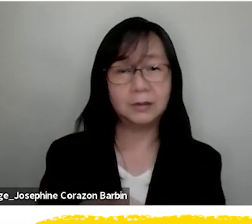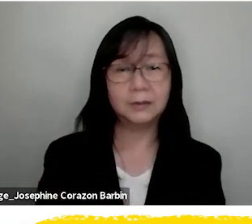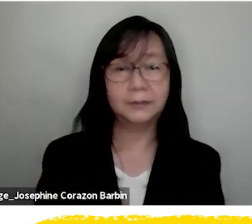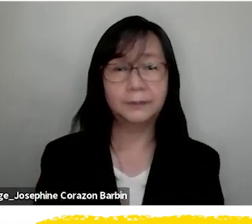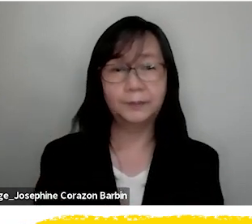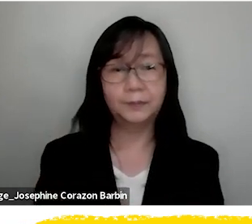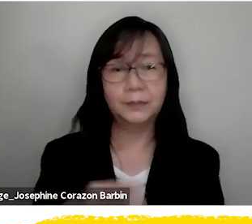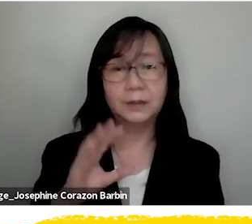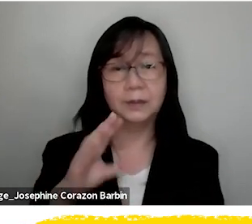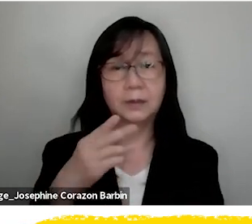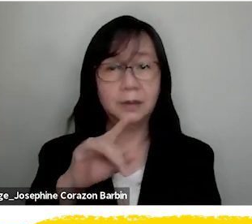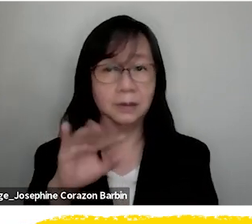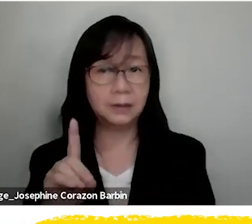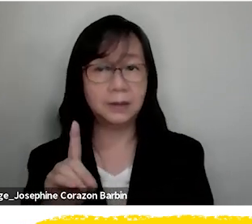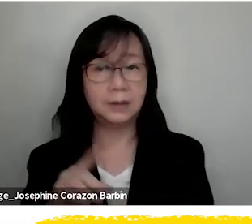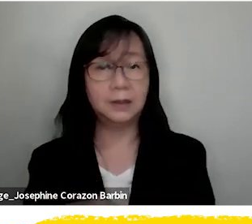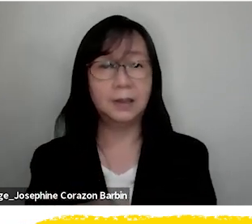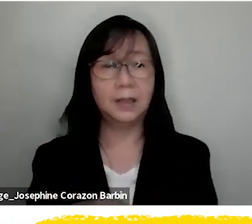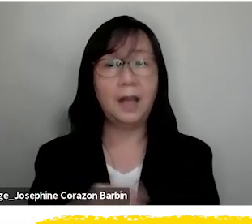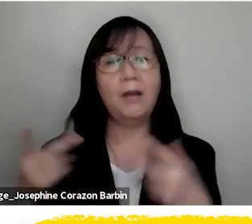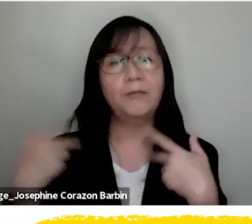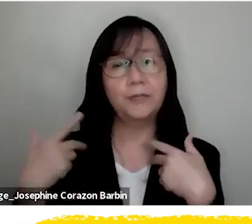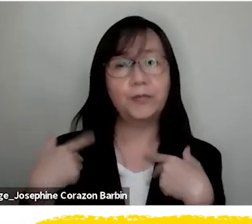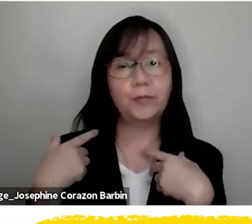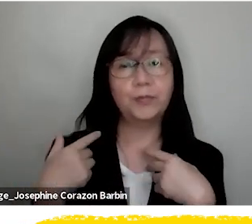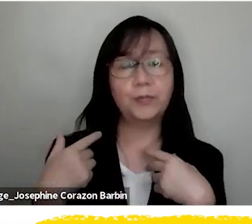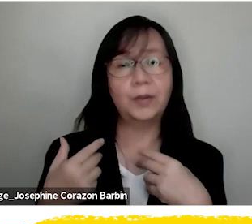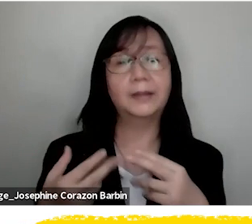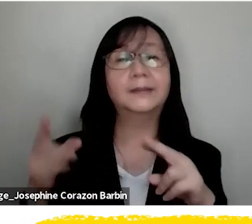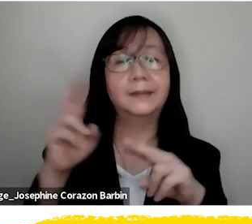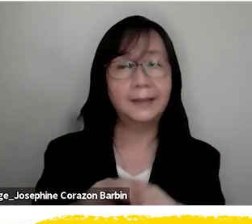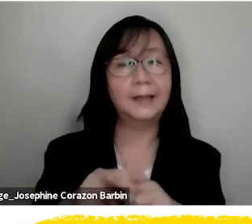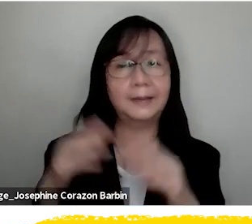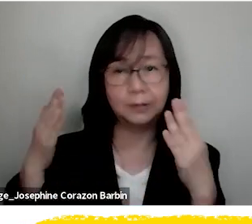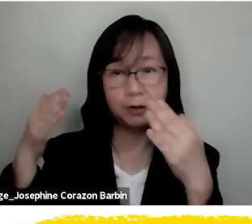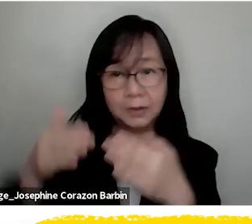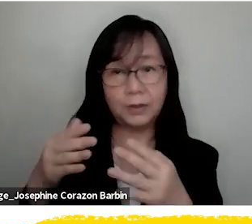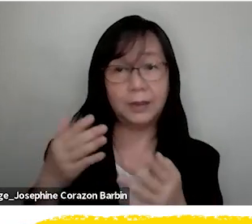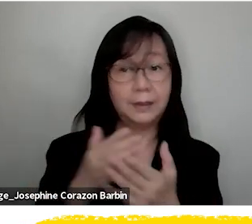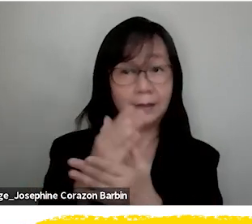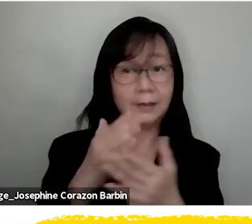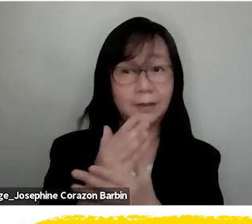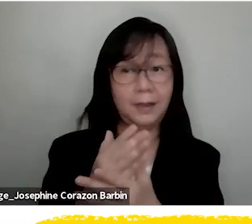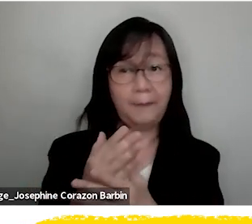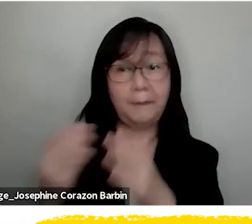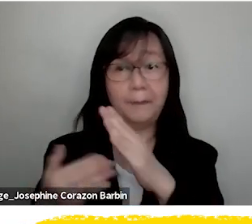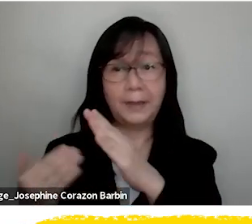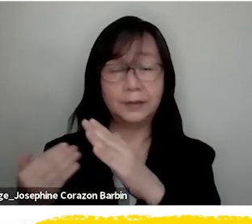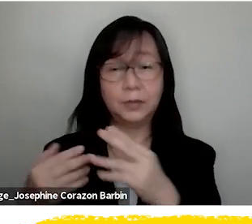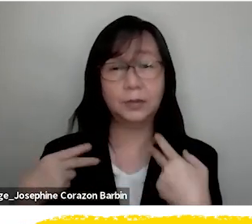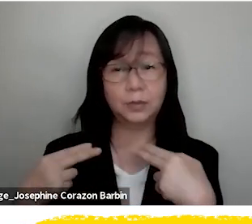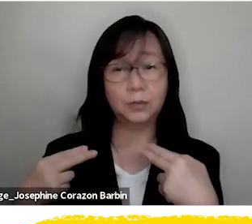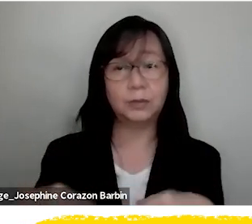child human rights defenders have additional and specific rights based on the UN Convention on the Rights of